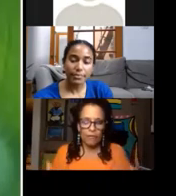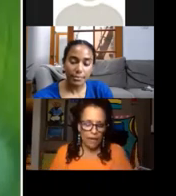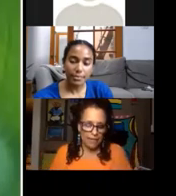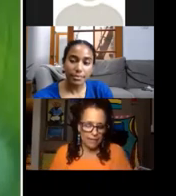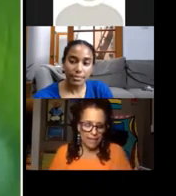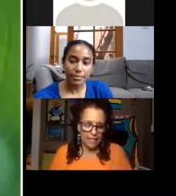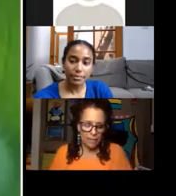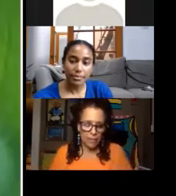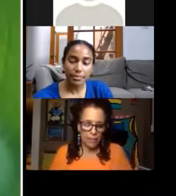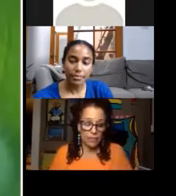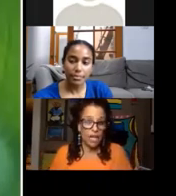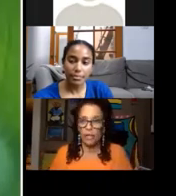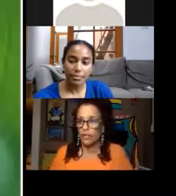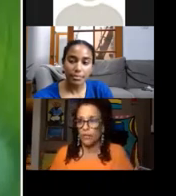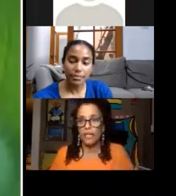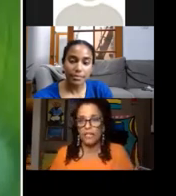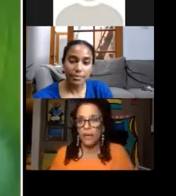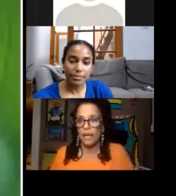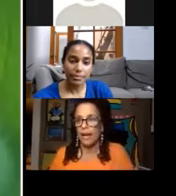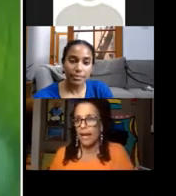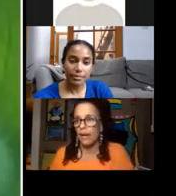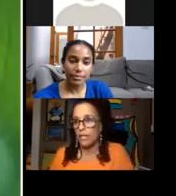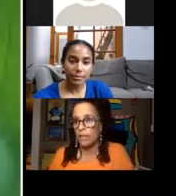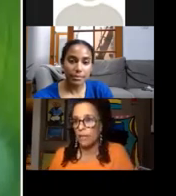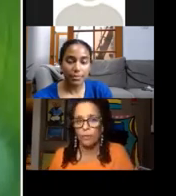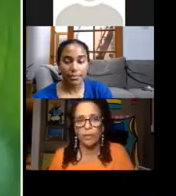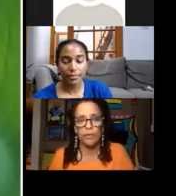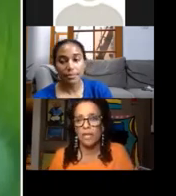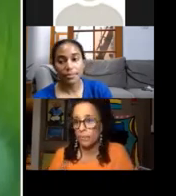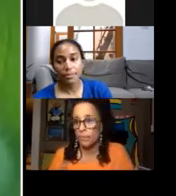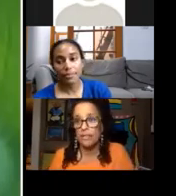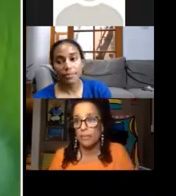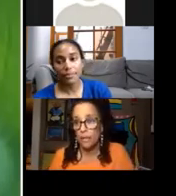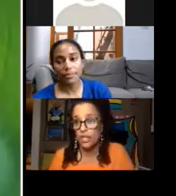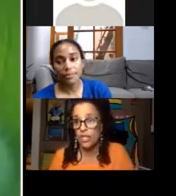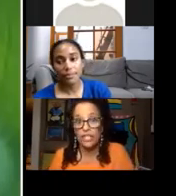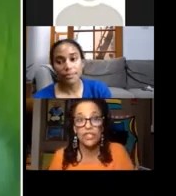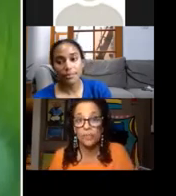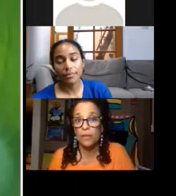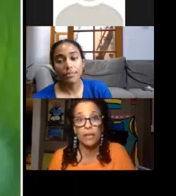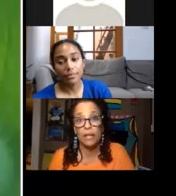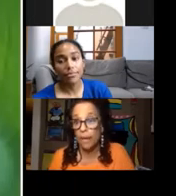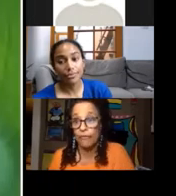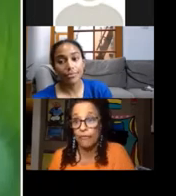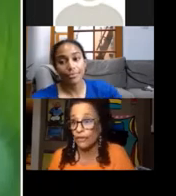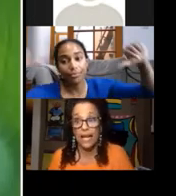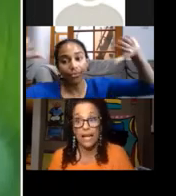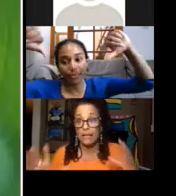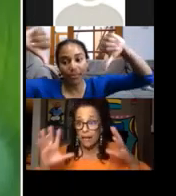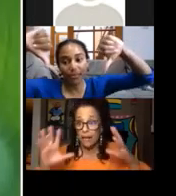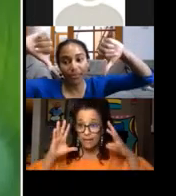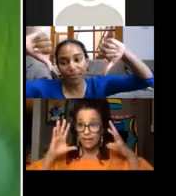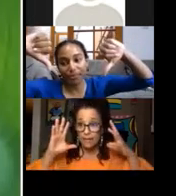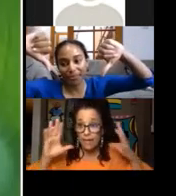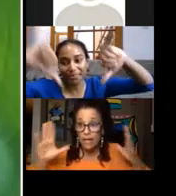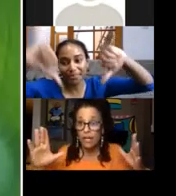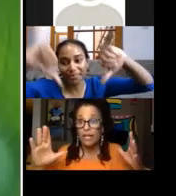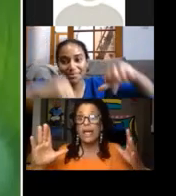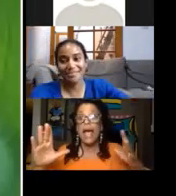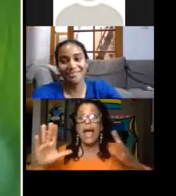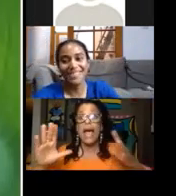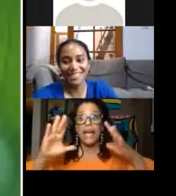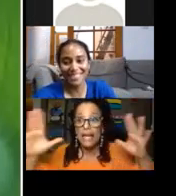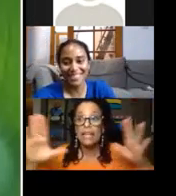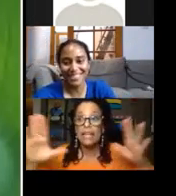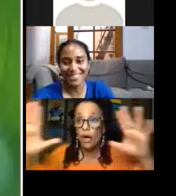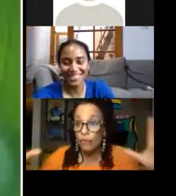of my friends has said to me when I was talking about, you know, 2020, I don't mean to be rude, but 2020 is a bitch. Let's just be real about it for a second. It's a year